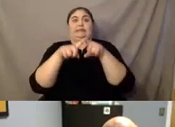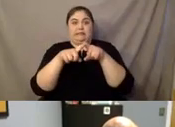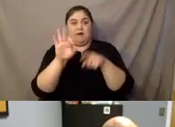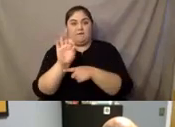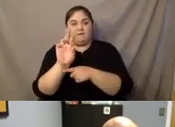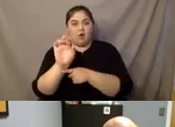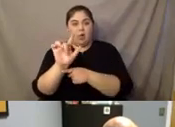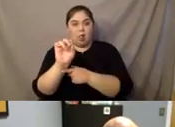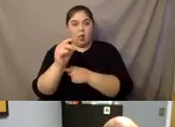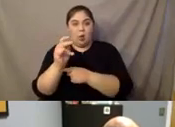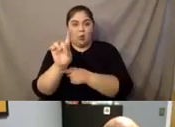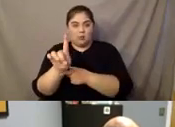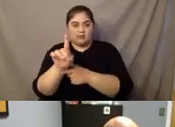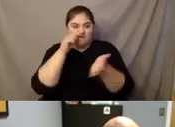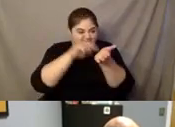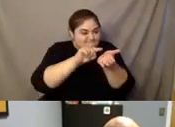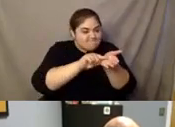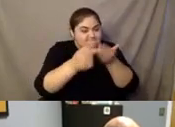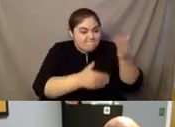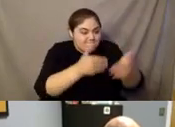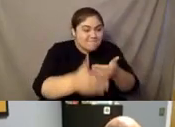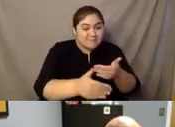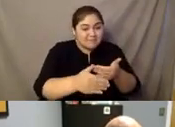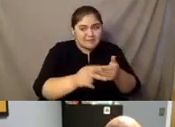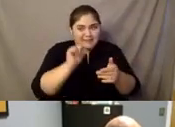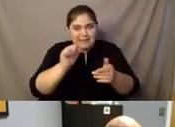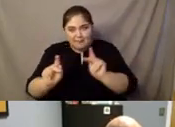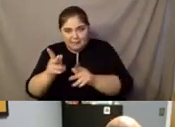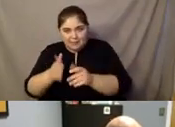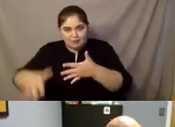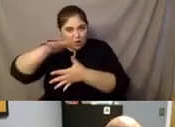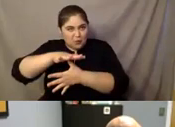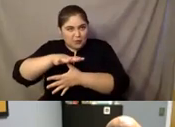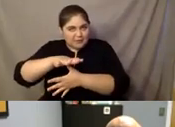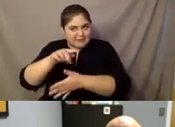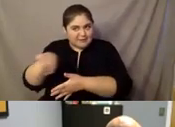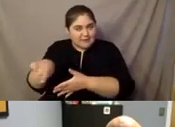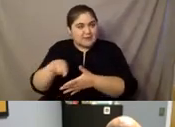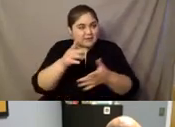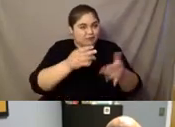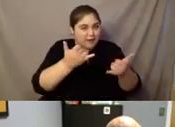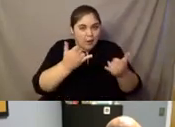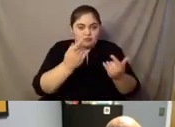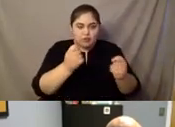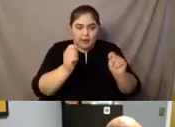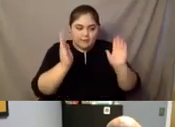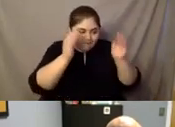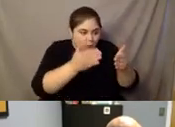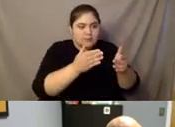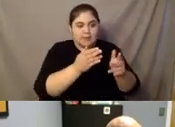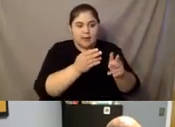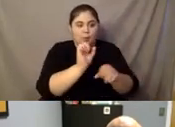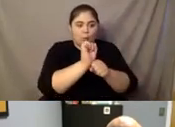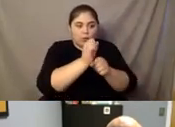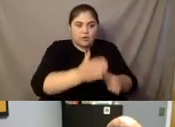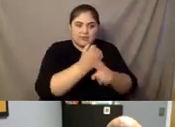cases, investigations are not necessarily people's priorities. It's keeping their own employees safe, making sure that they're complying with